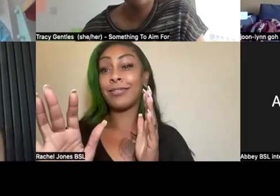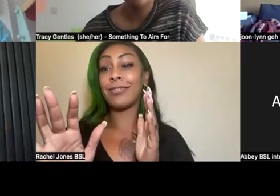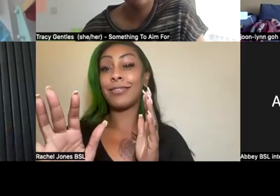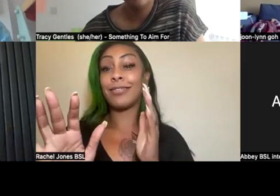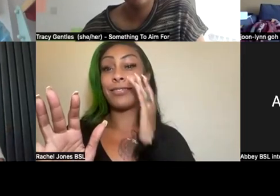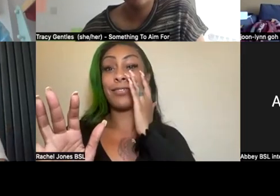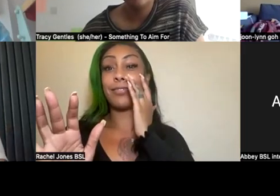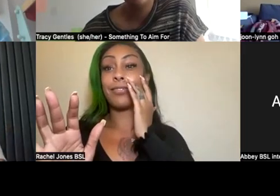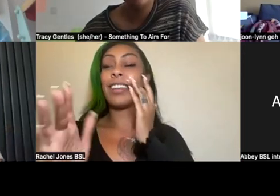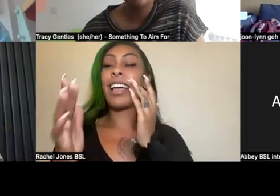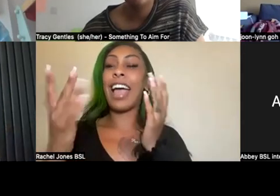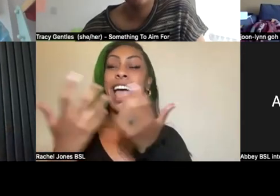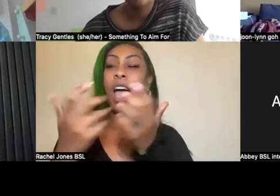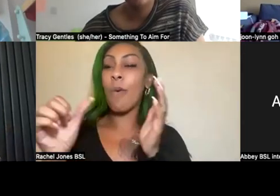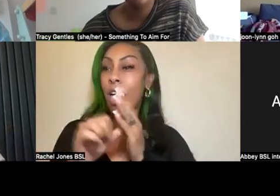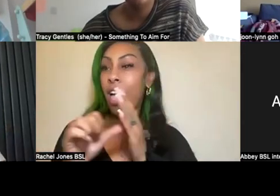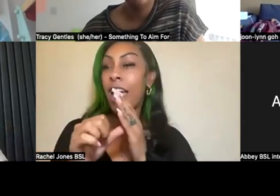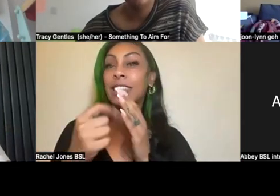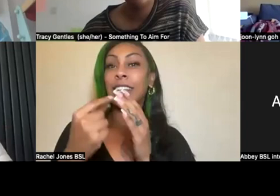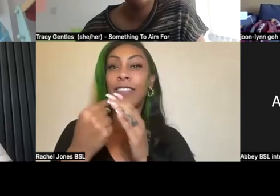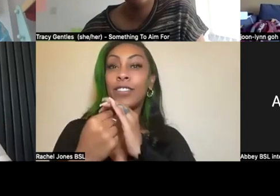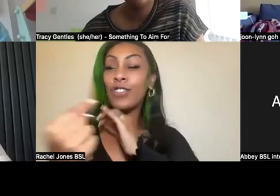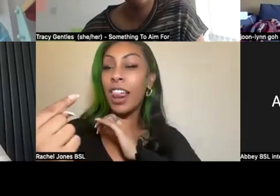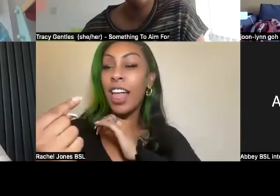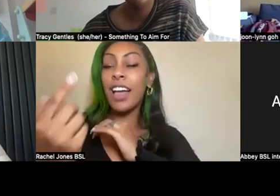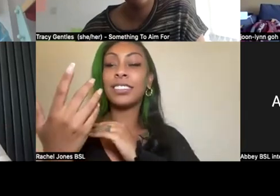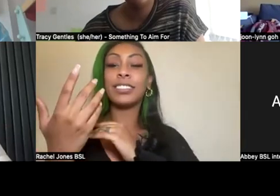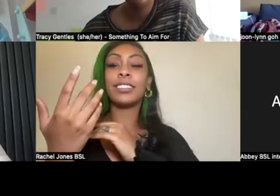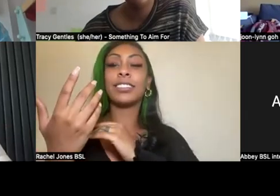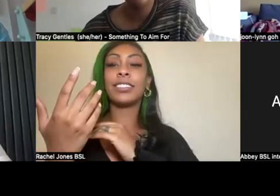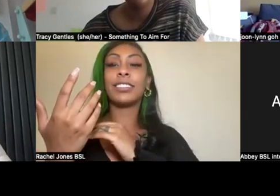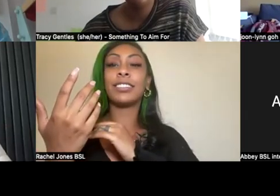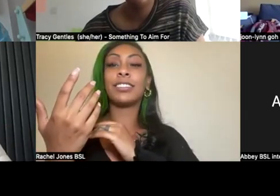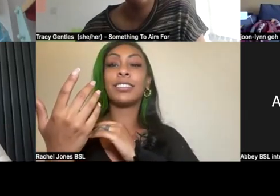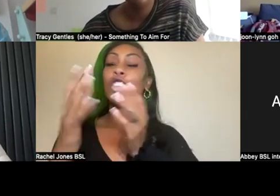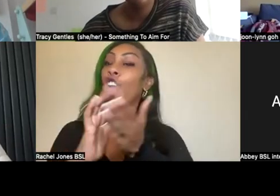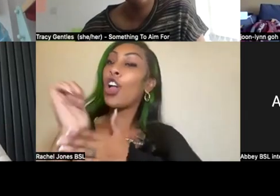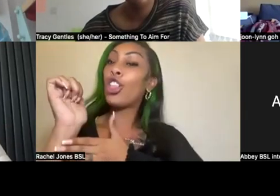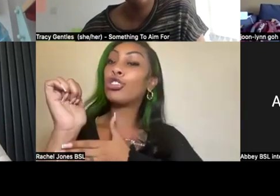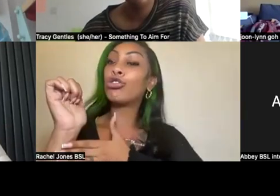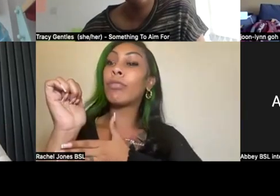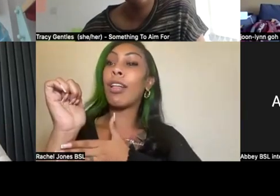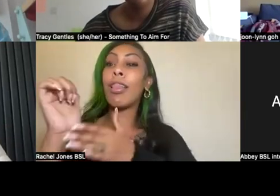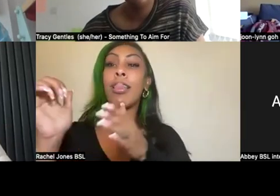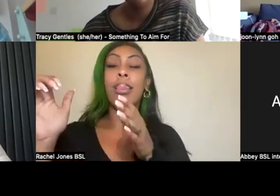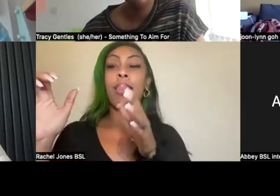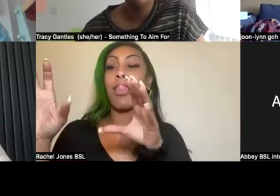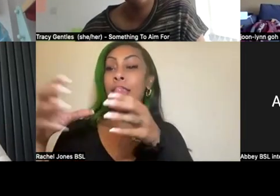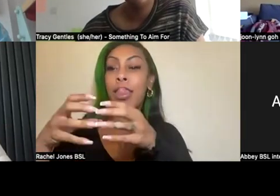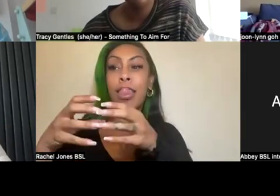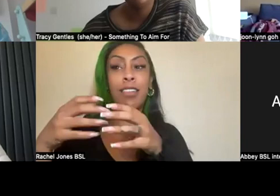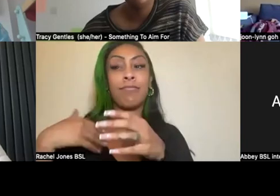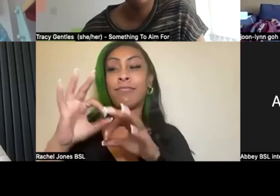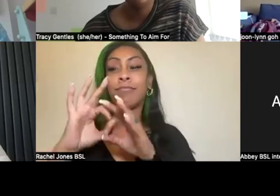how hard it is for freelancers in the cultural sector. There's no doubt about that.